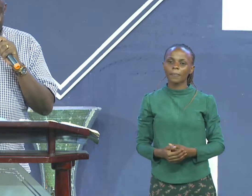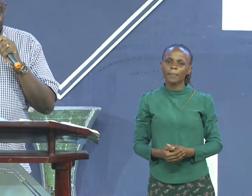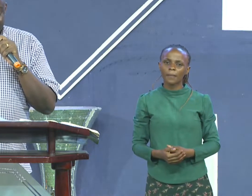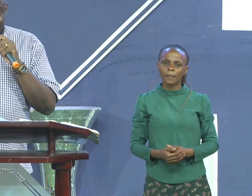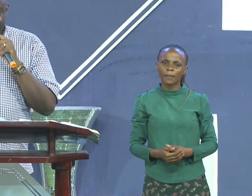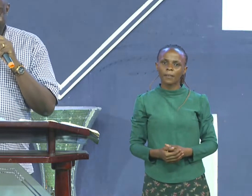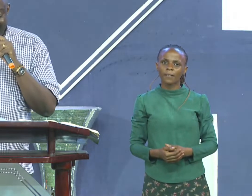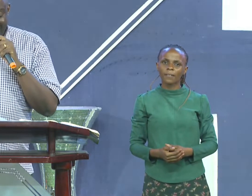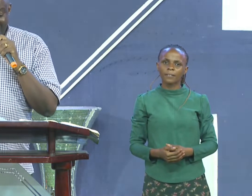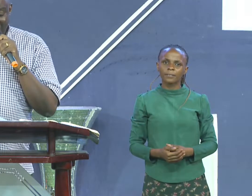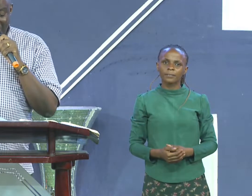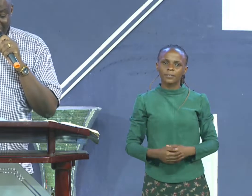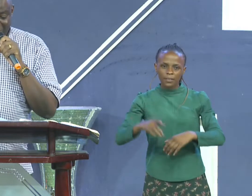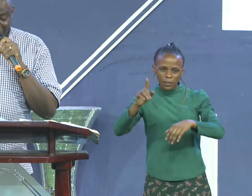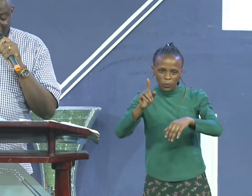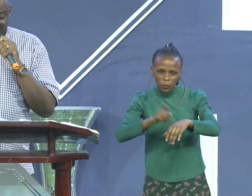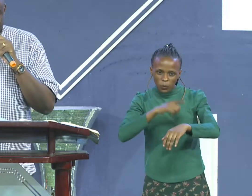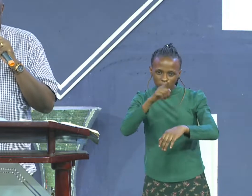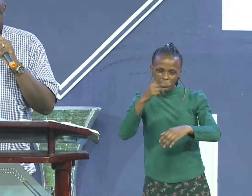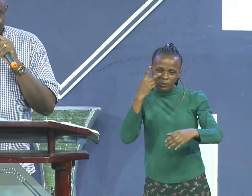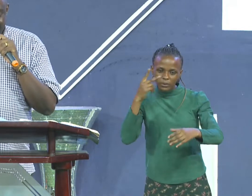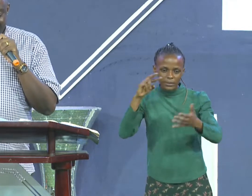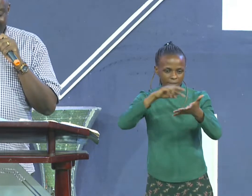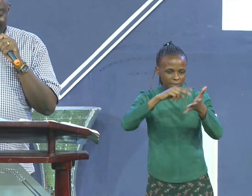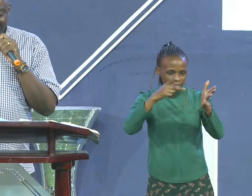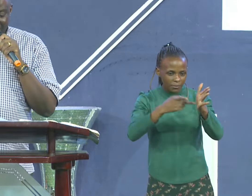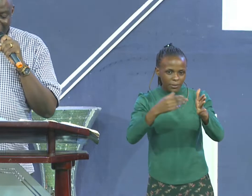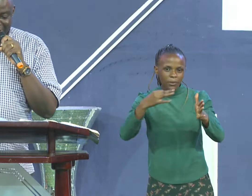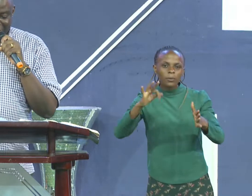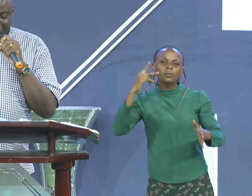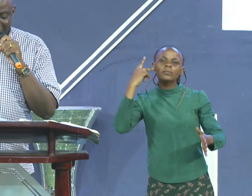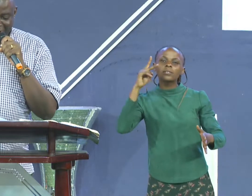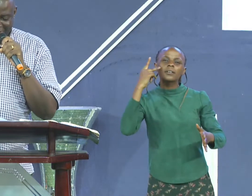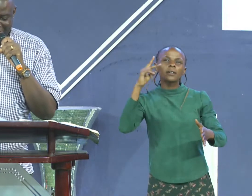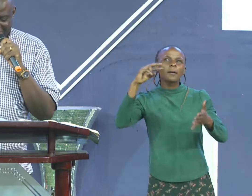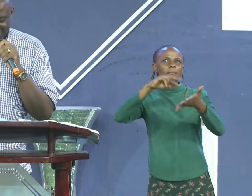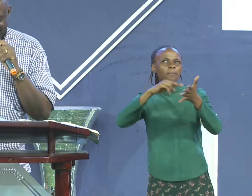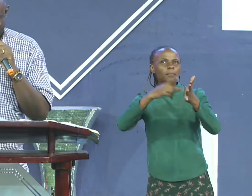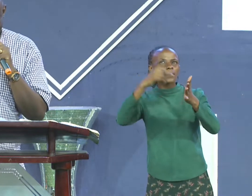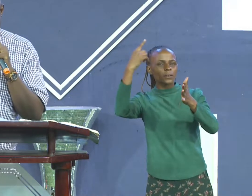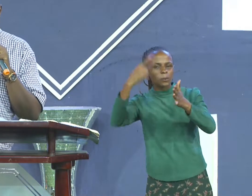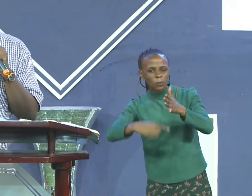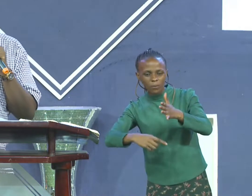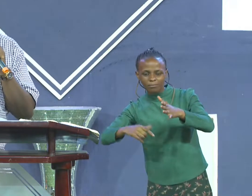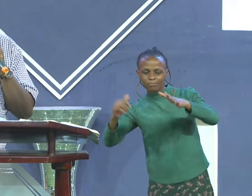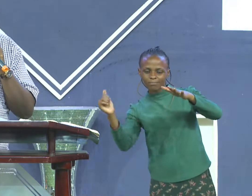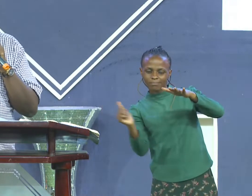When you look out the meaning of the word Perizzites, it means belonging to the